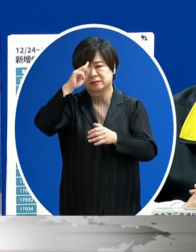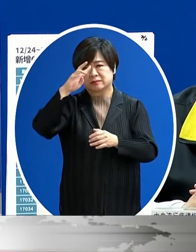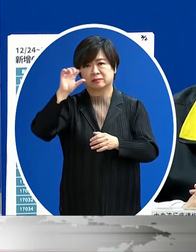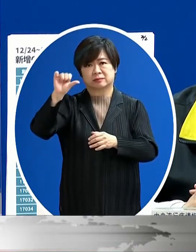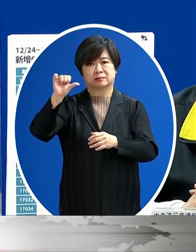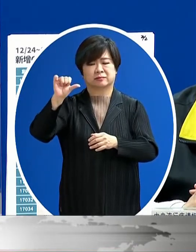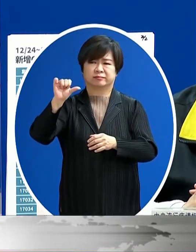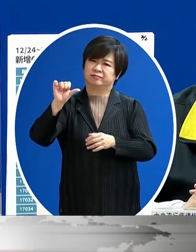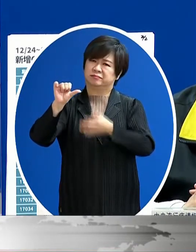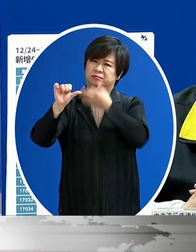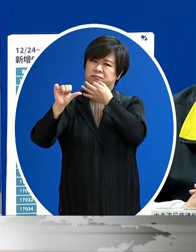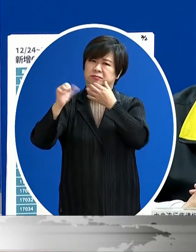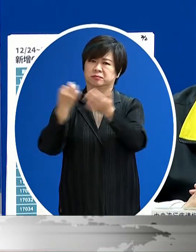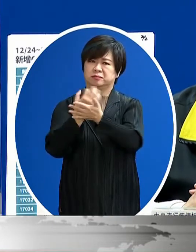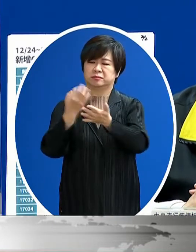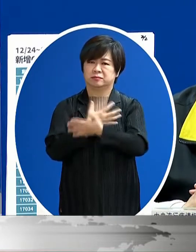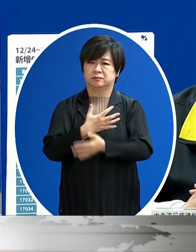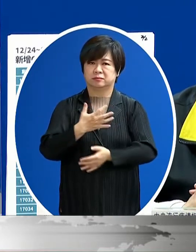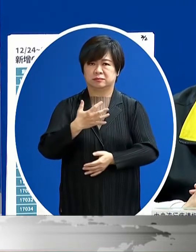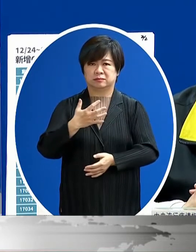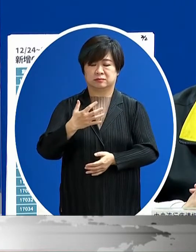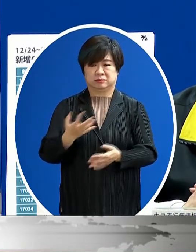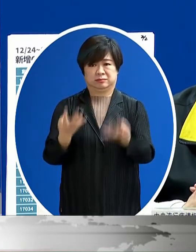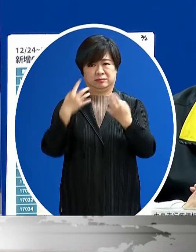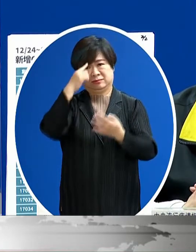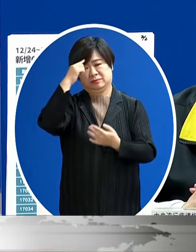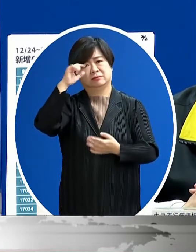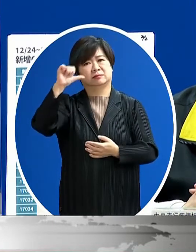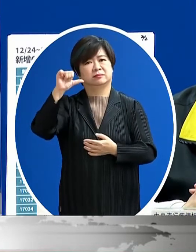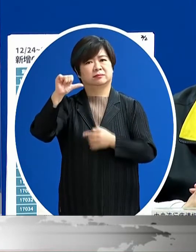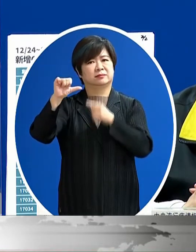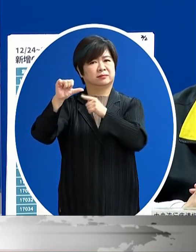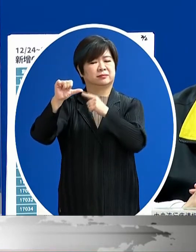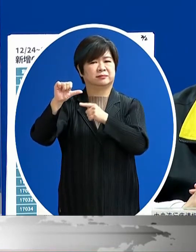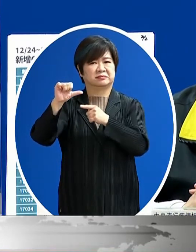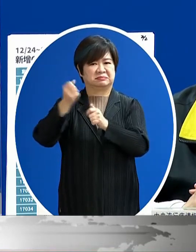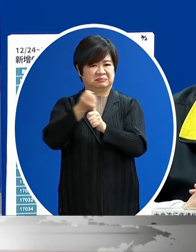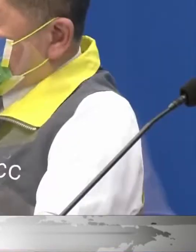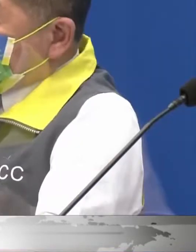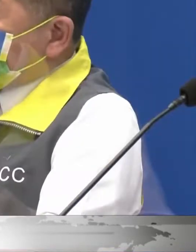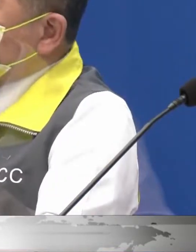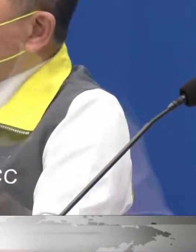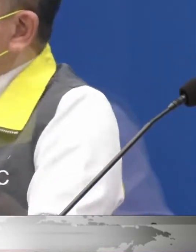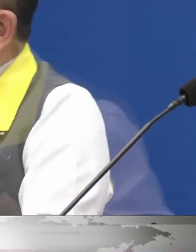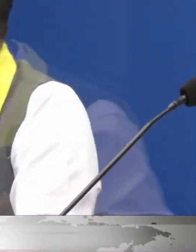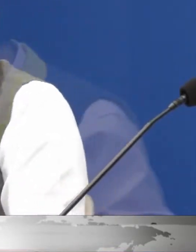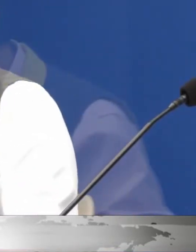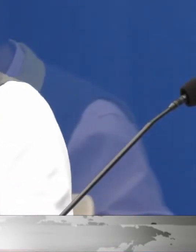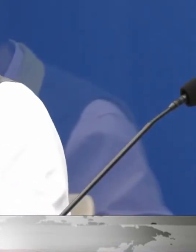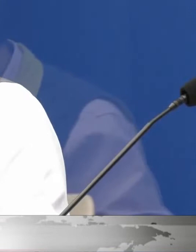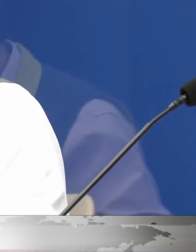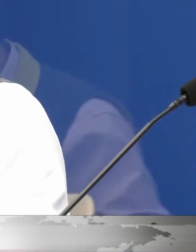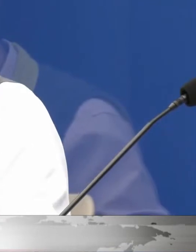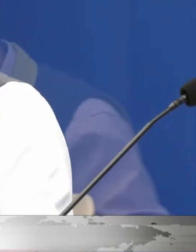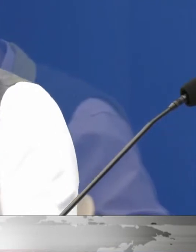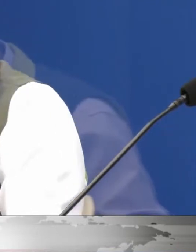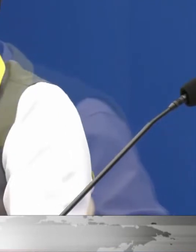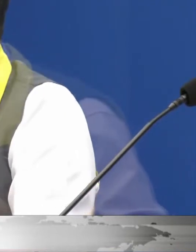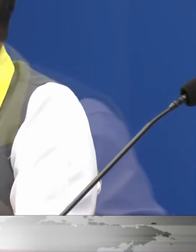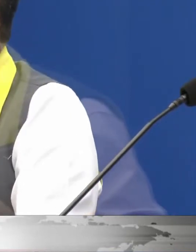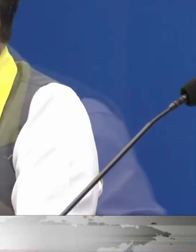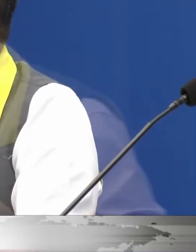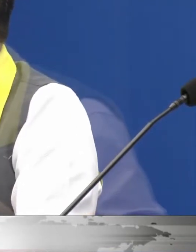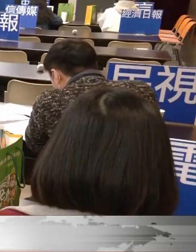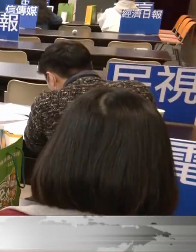isolation to five days, many cases would still be contagious after five days, according to our standards. Taiwan reported 24 imported